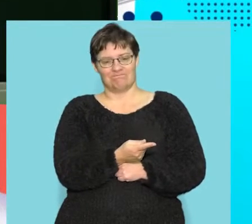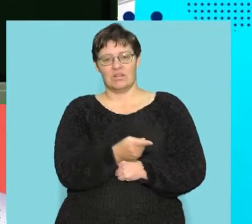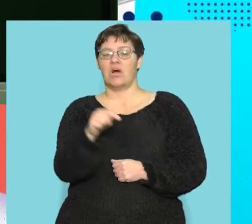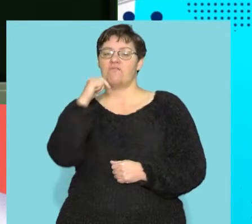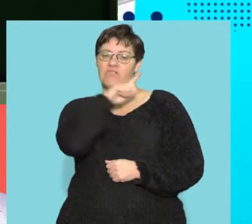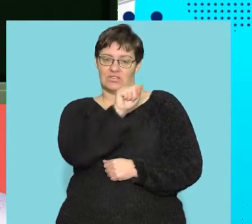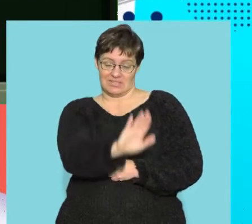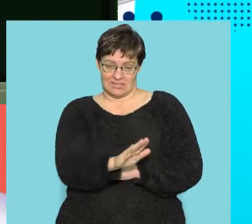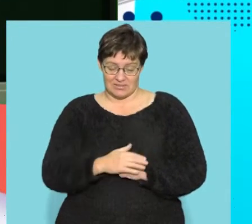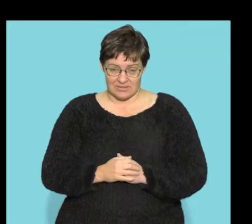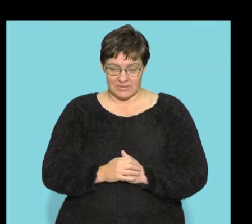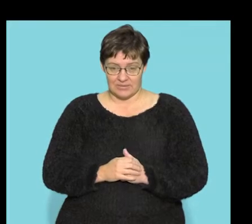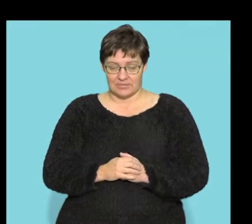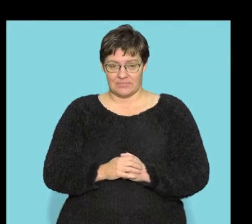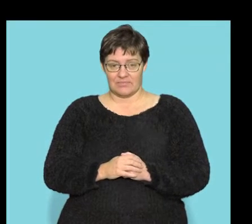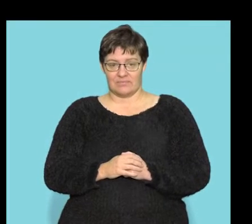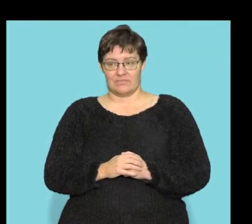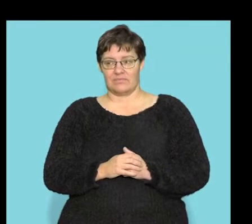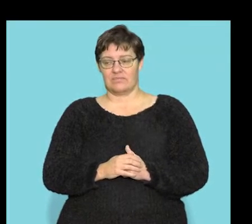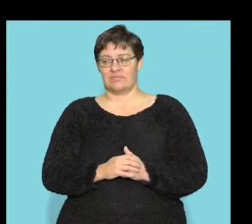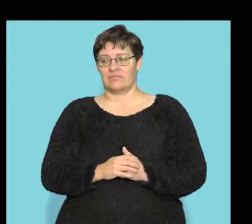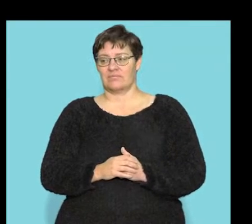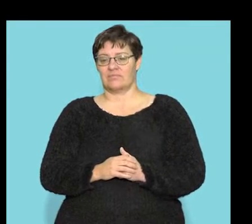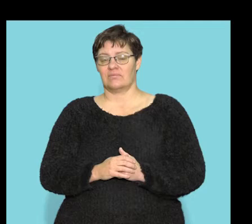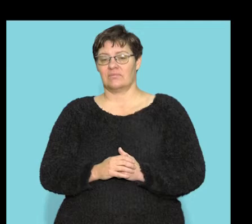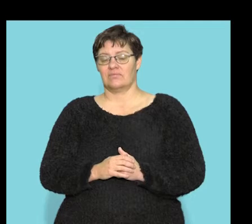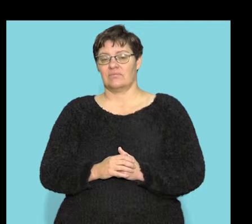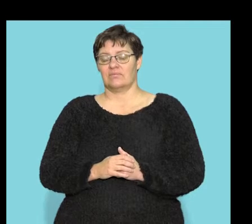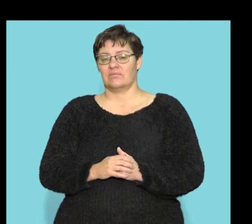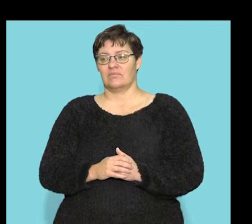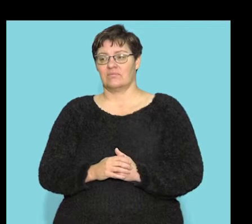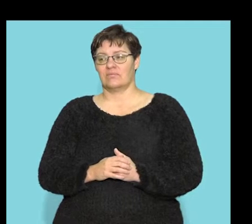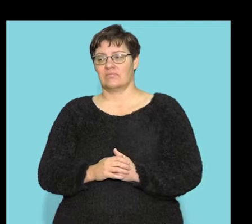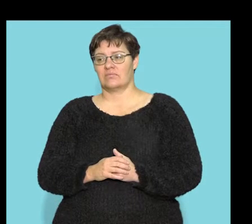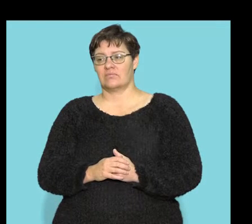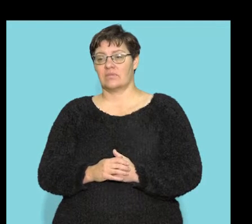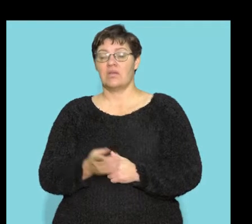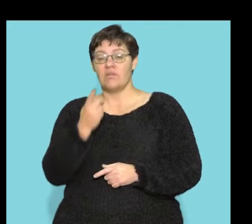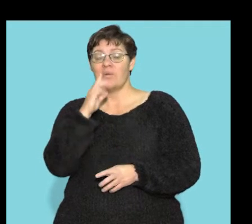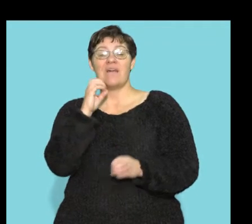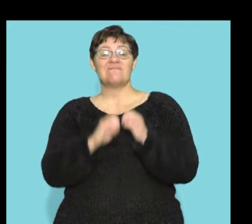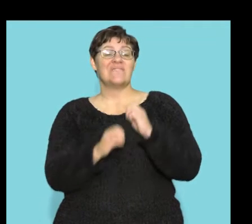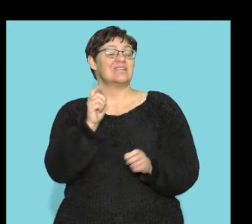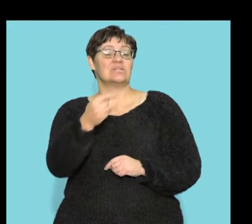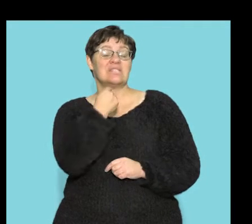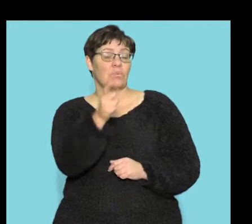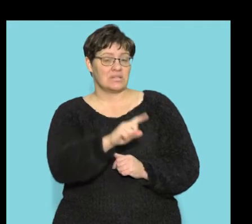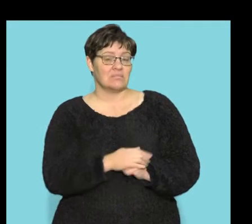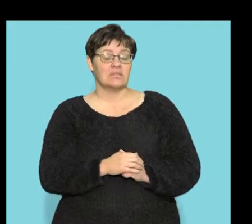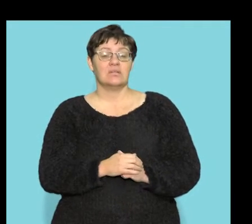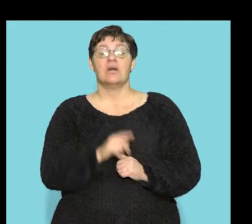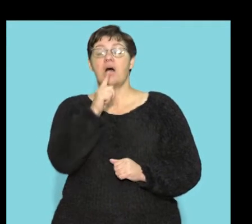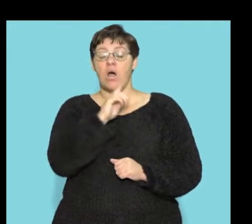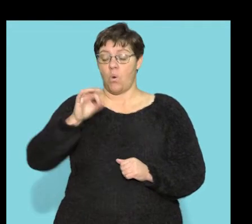statement is false. If you have to correct this statement, what will you say? You'll